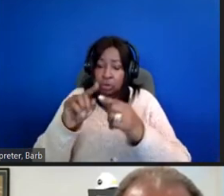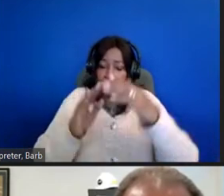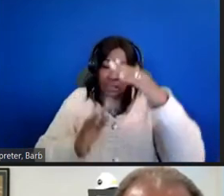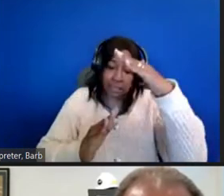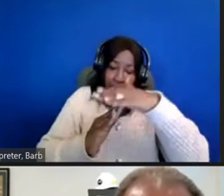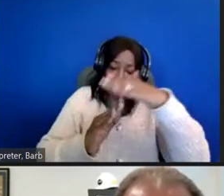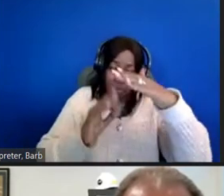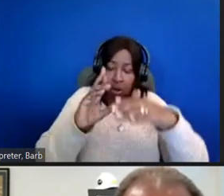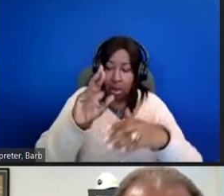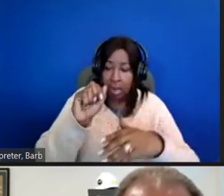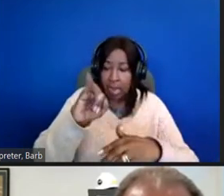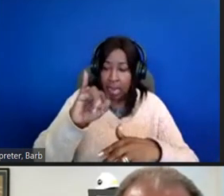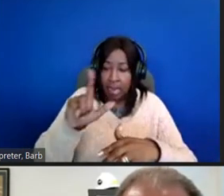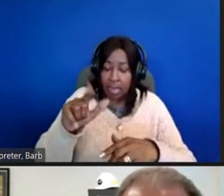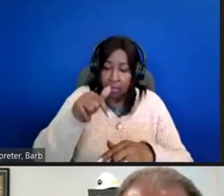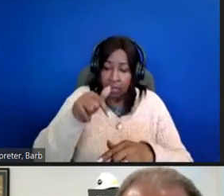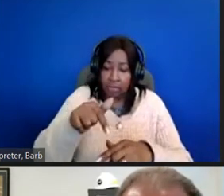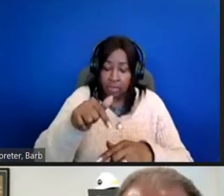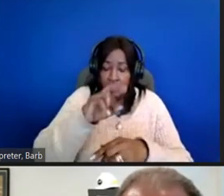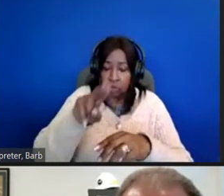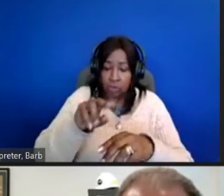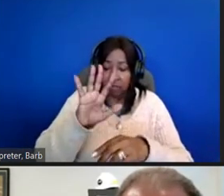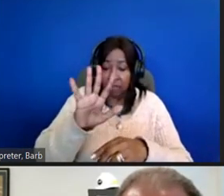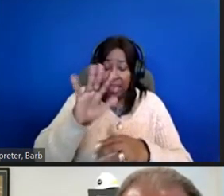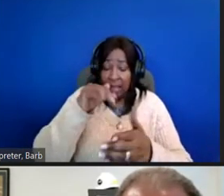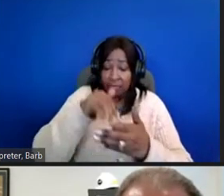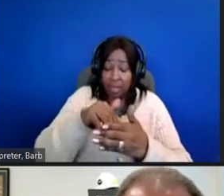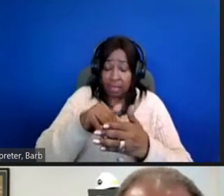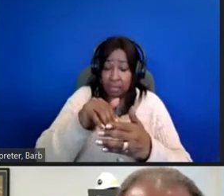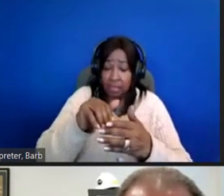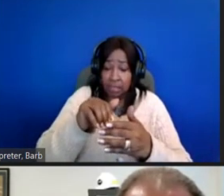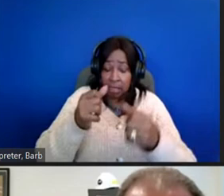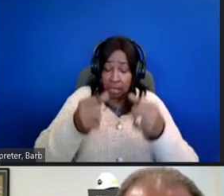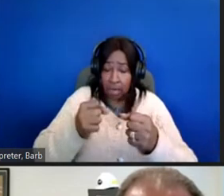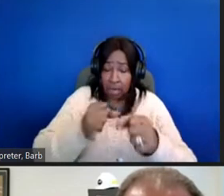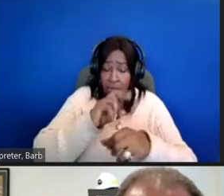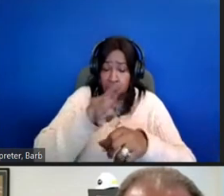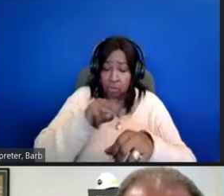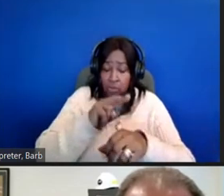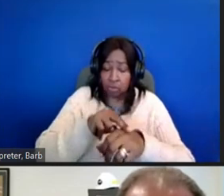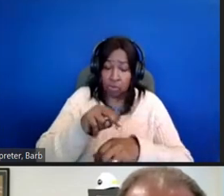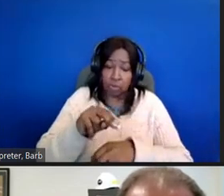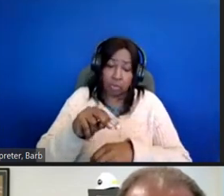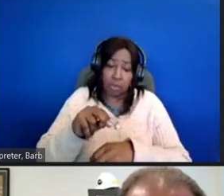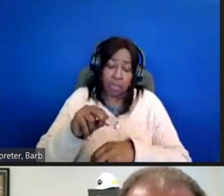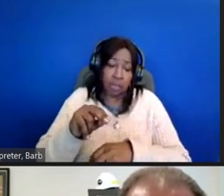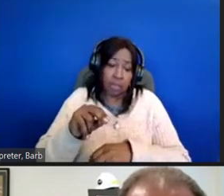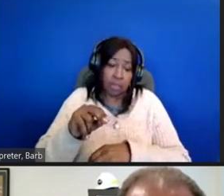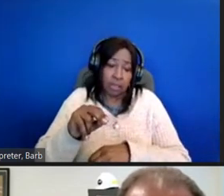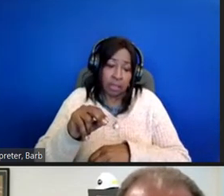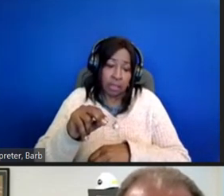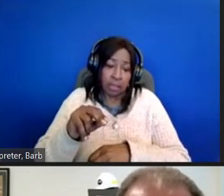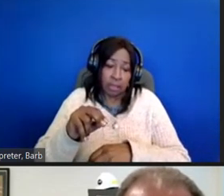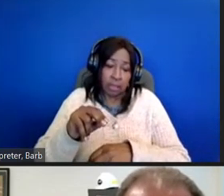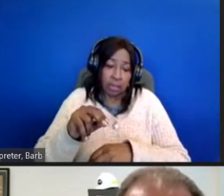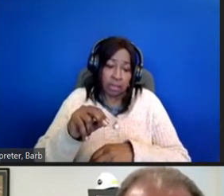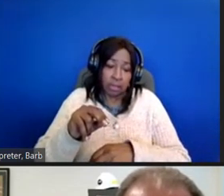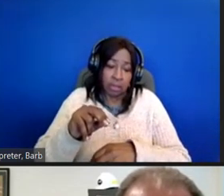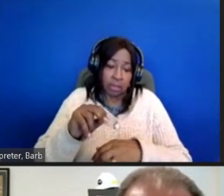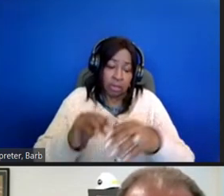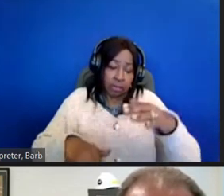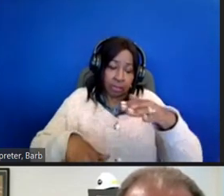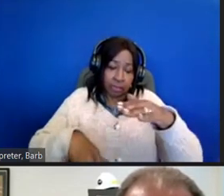usually about 45 inches from the top of the rail while in operation between stations, and lower to 42 inches in